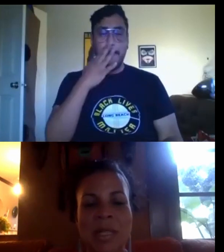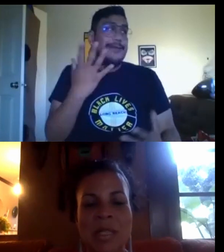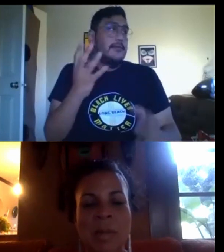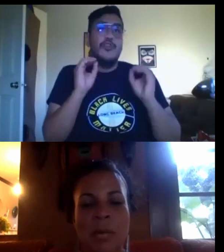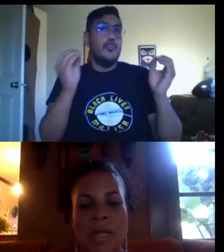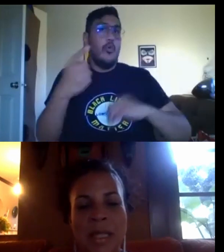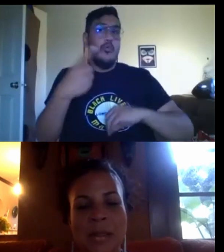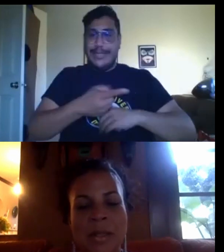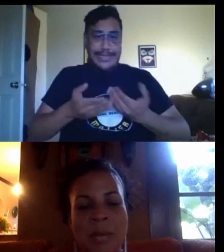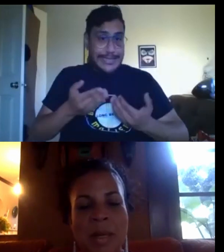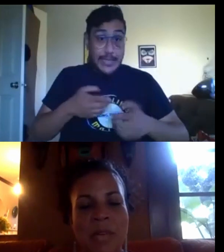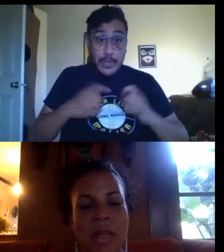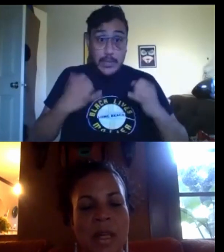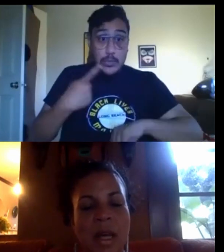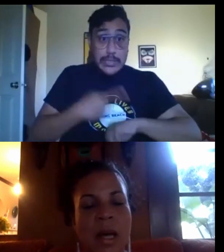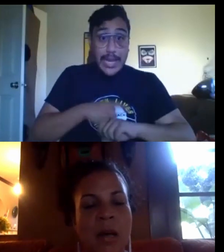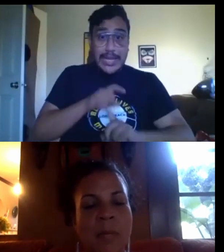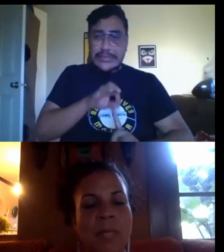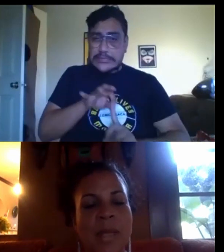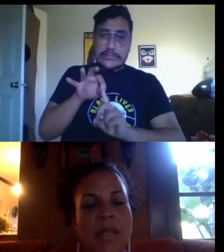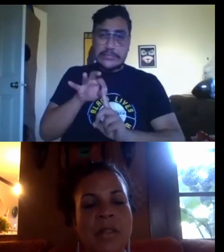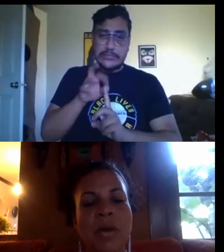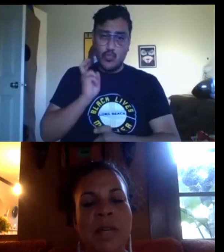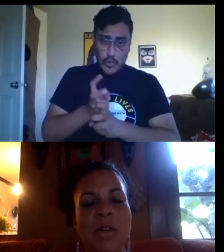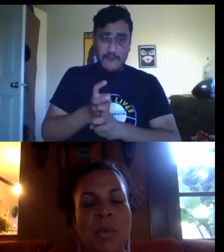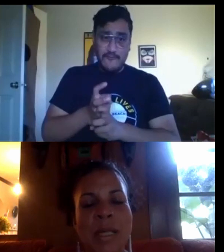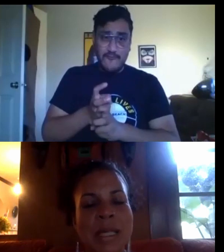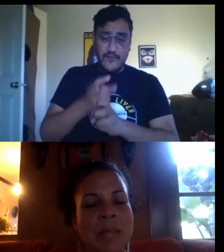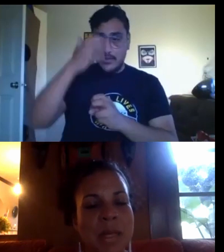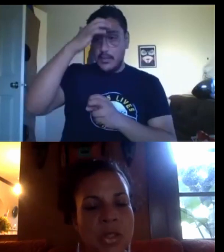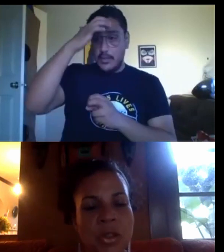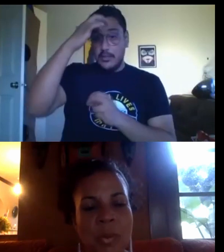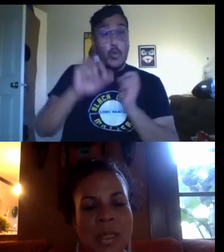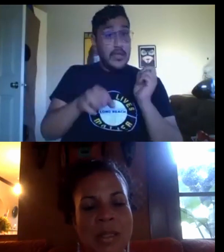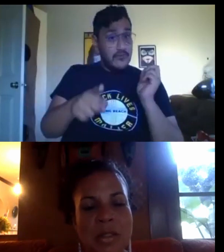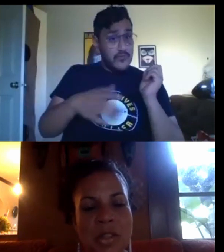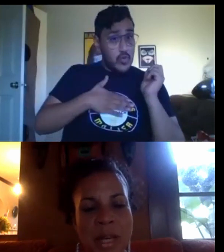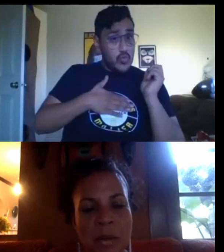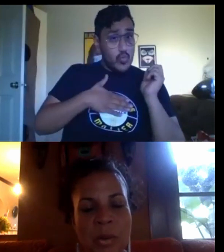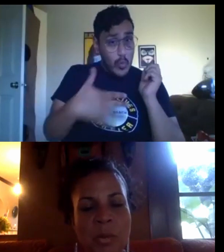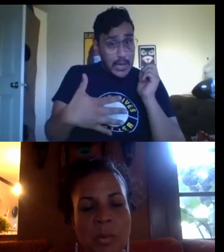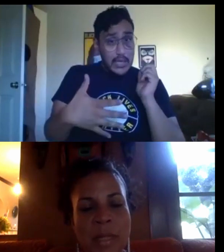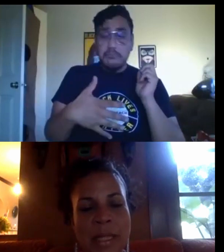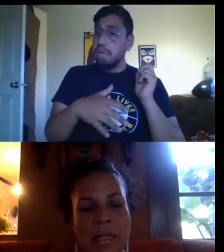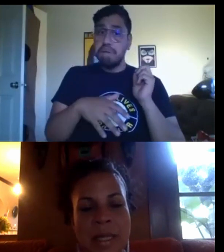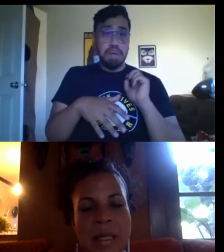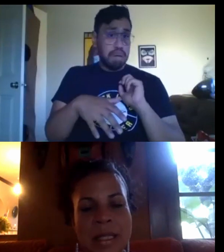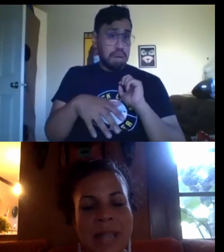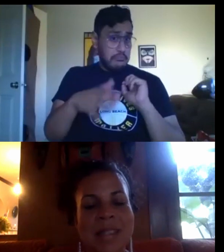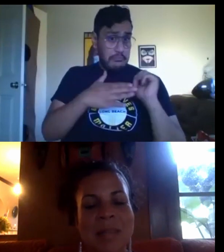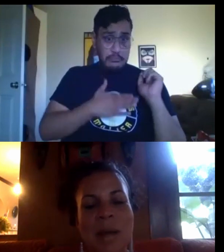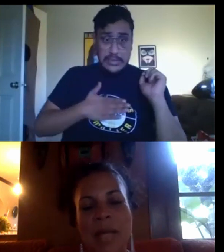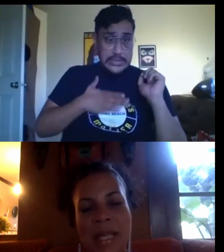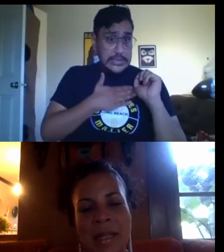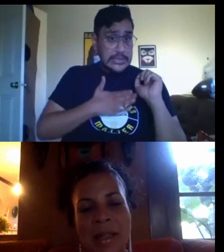this one has been particularly rough. So if you're willing, as much as you're willing to share, will you please tell